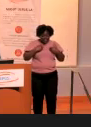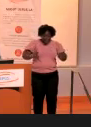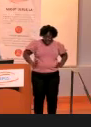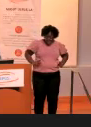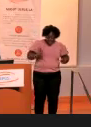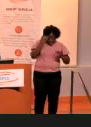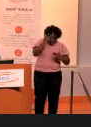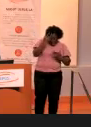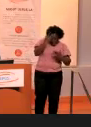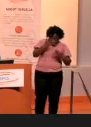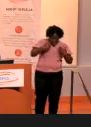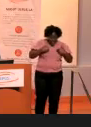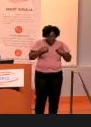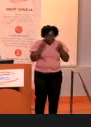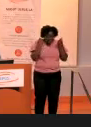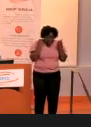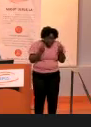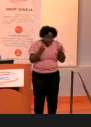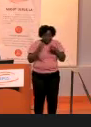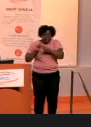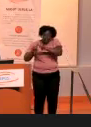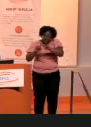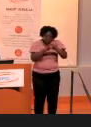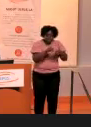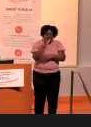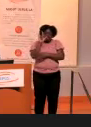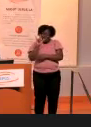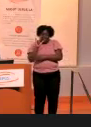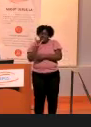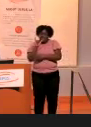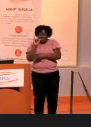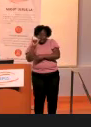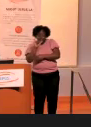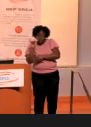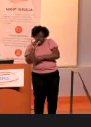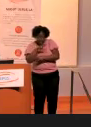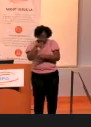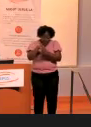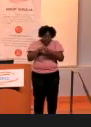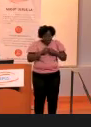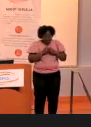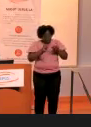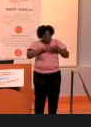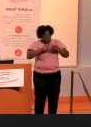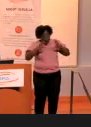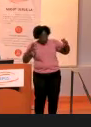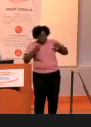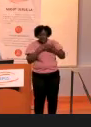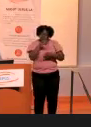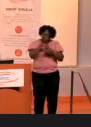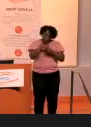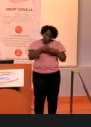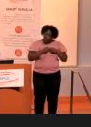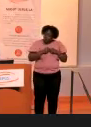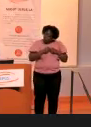of antibodies in their kidneys and a lot of protein in their urine, but not as much inflammation.